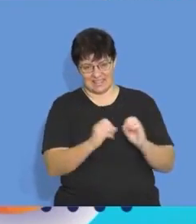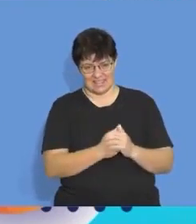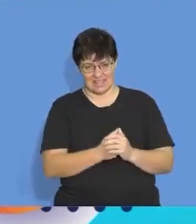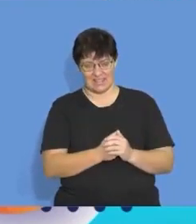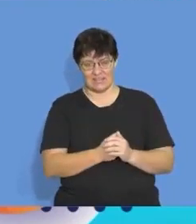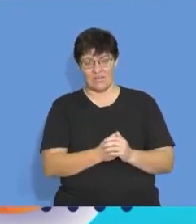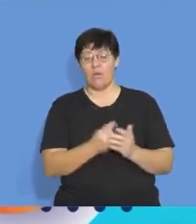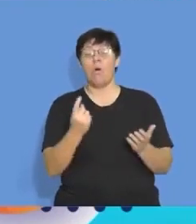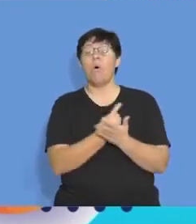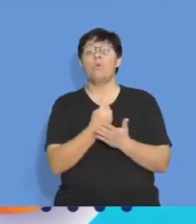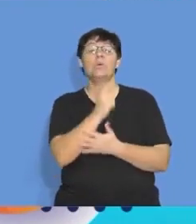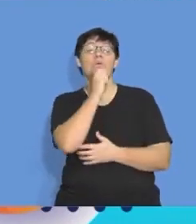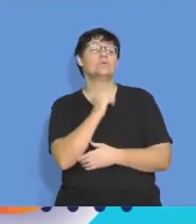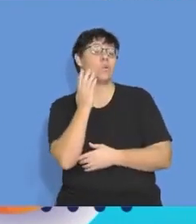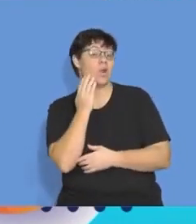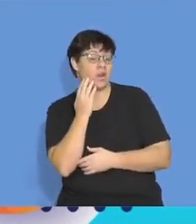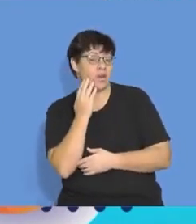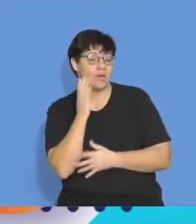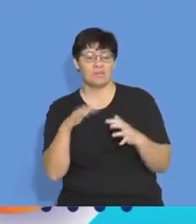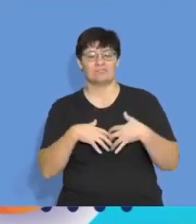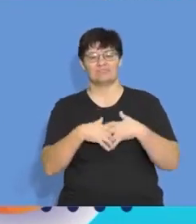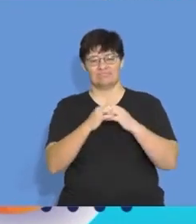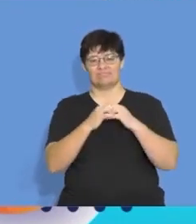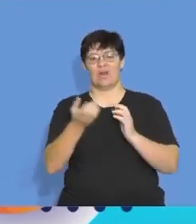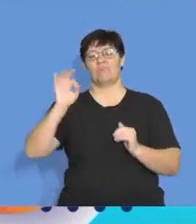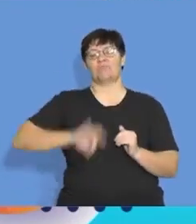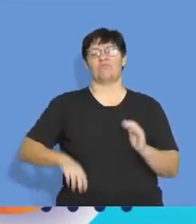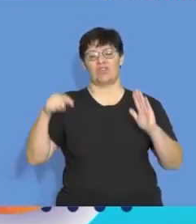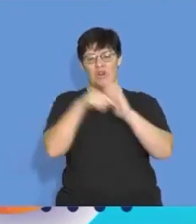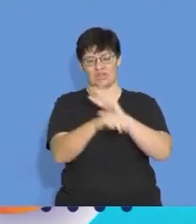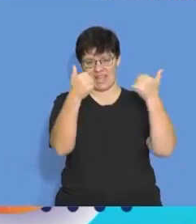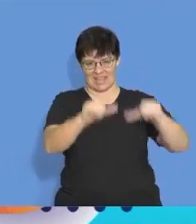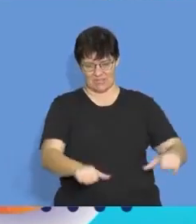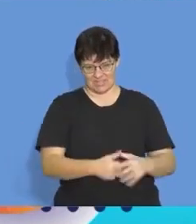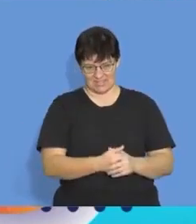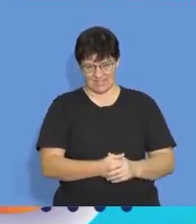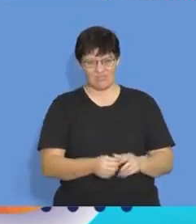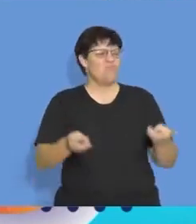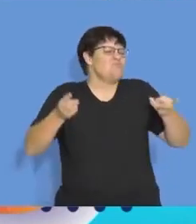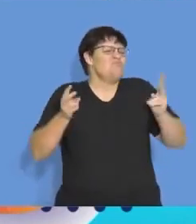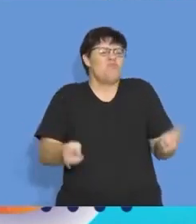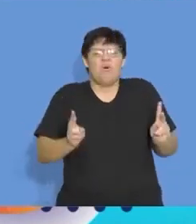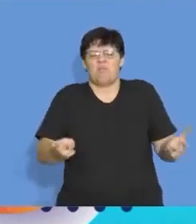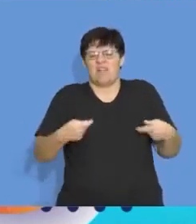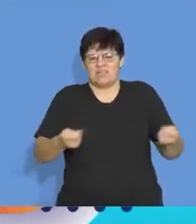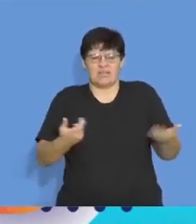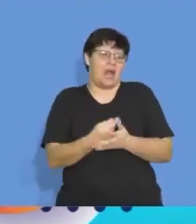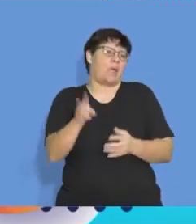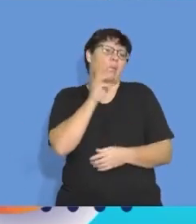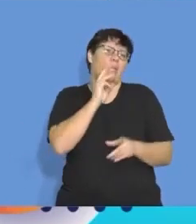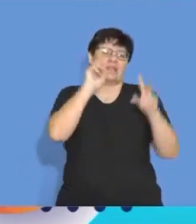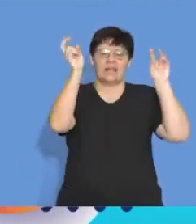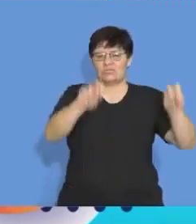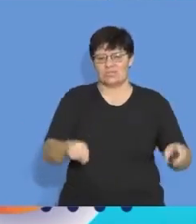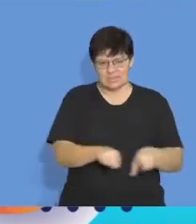be used if I'm drawing up my profit and loss account. It's a normal expense like water and electricity. In other